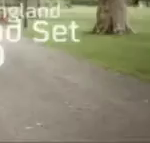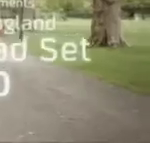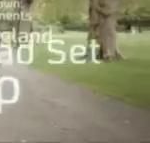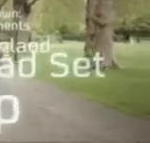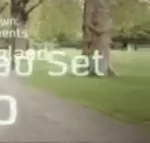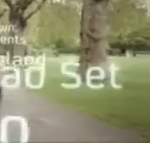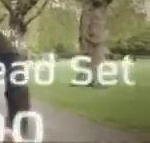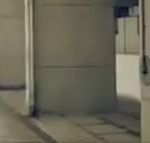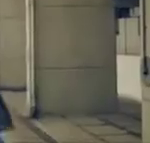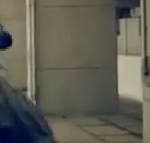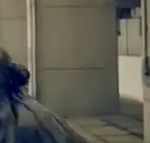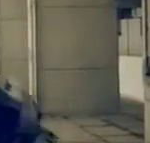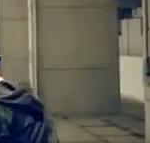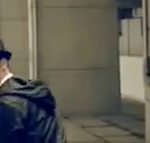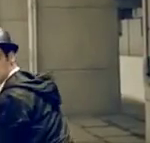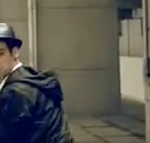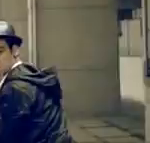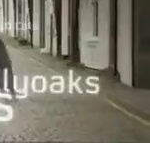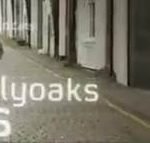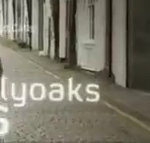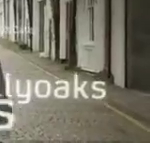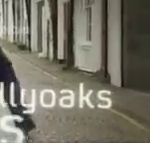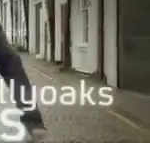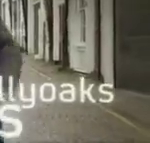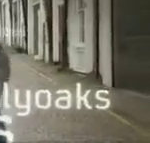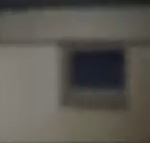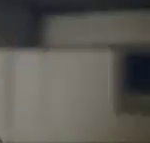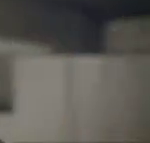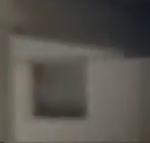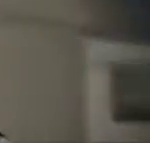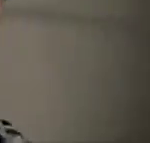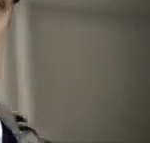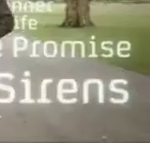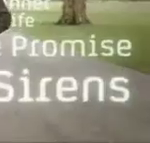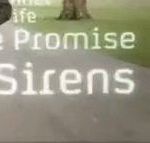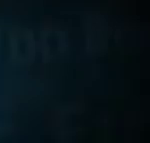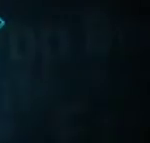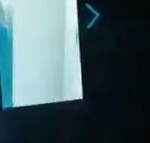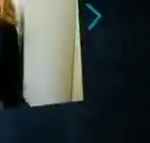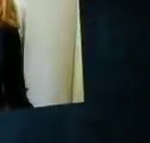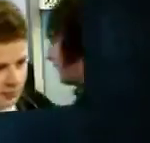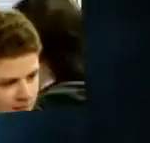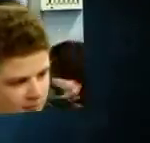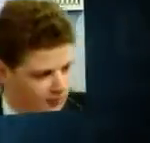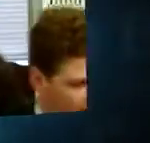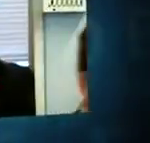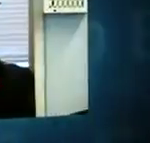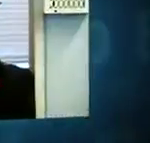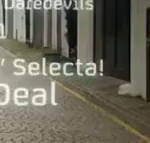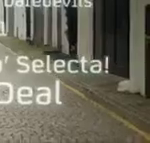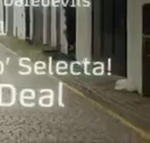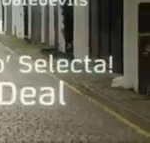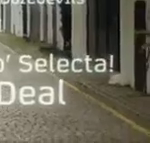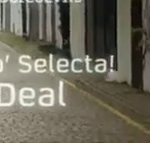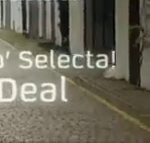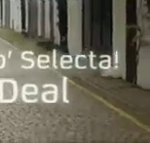Tell you something else and all. On 4OD, it is not just about last week. Or last month. What about last year? Excuse me, young person, from here.